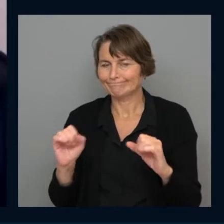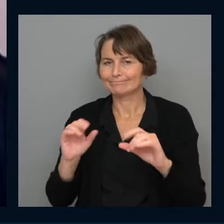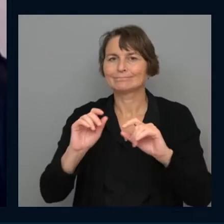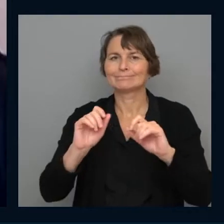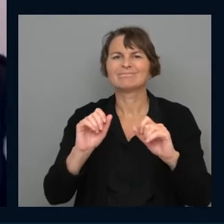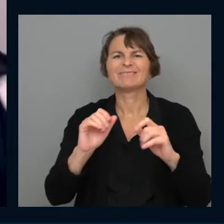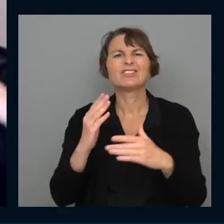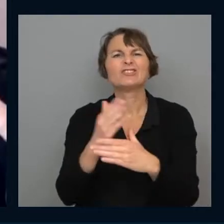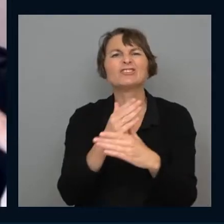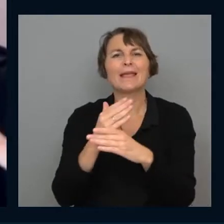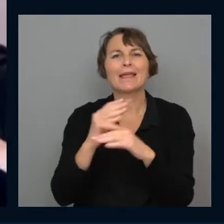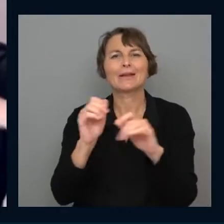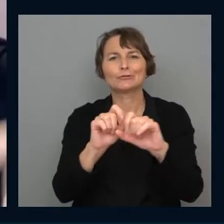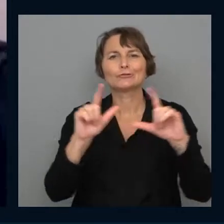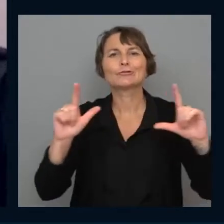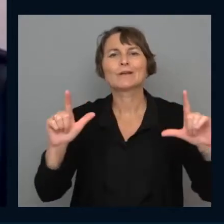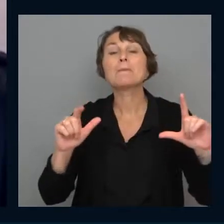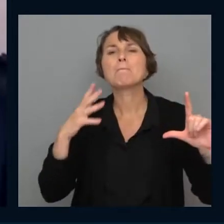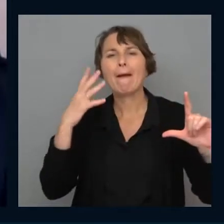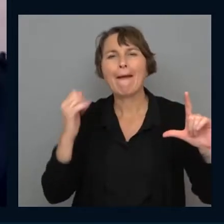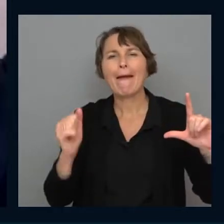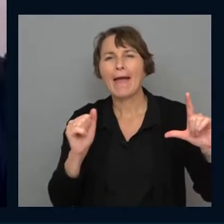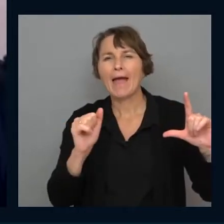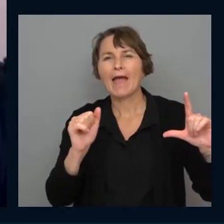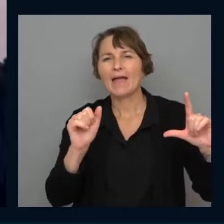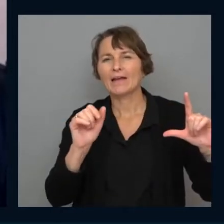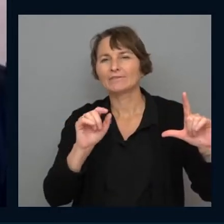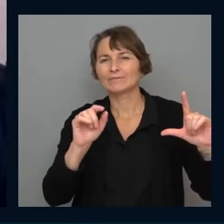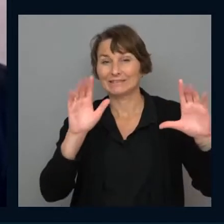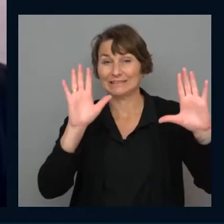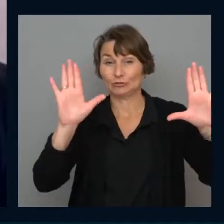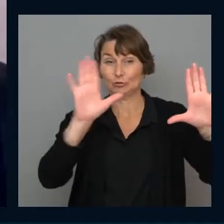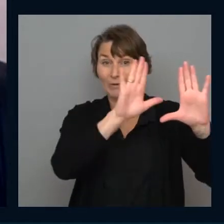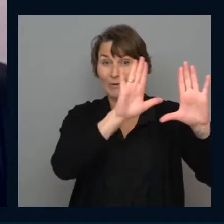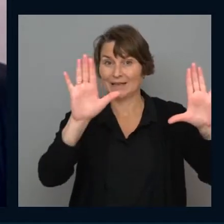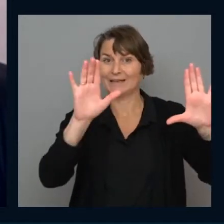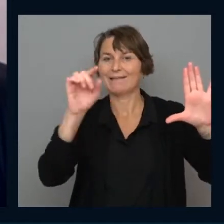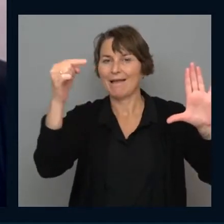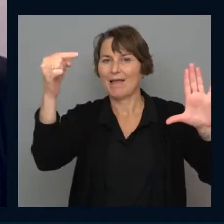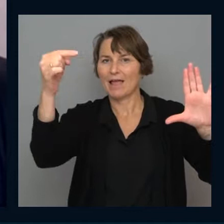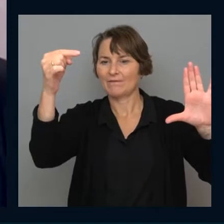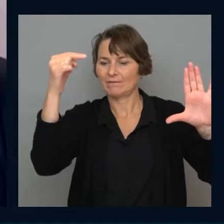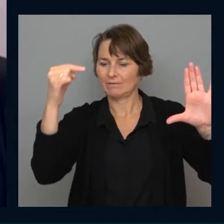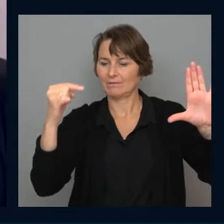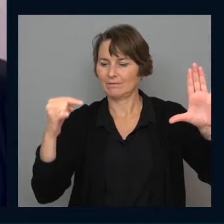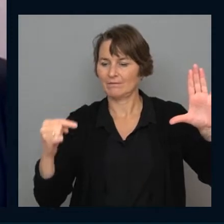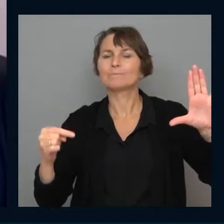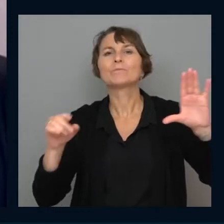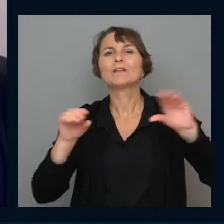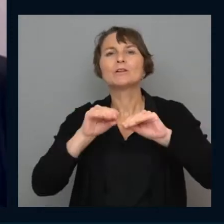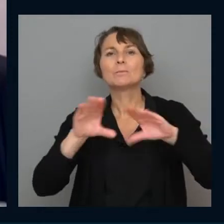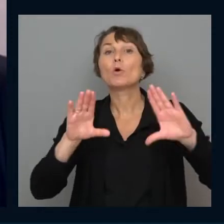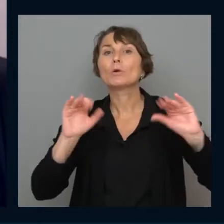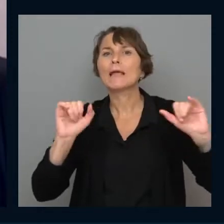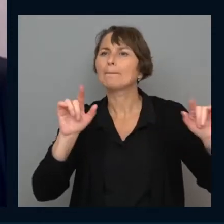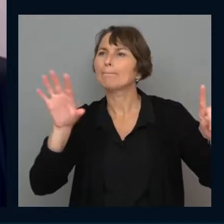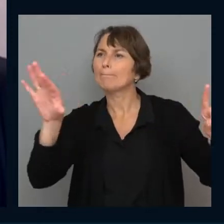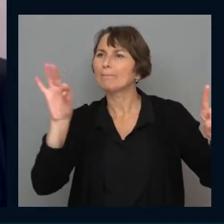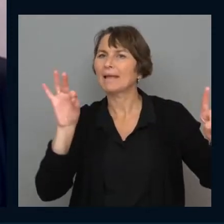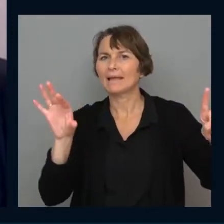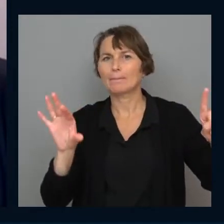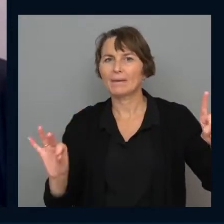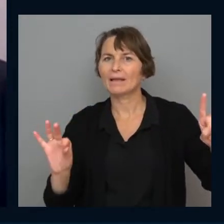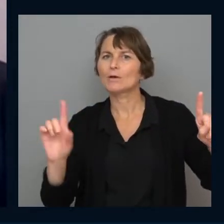on the left-hand side where I went into deployment slots. If you go a bit further down, there's one for connection strings. So you can specify, are you deploying to different